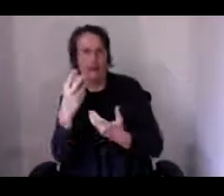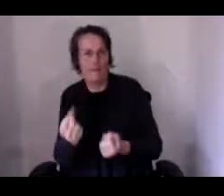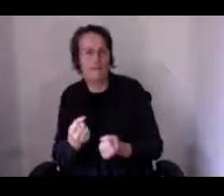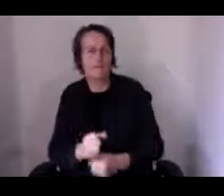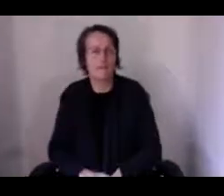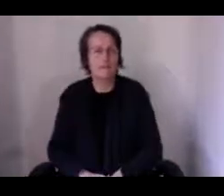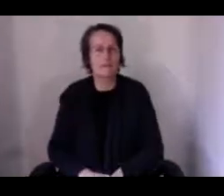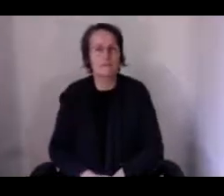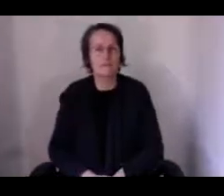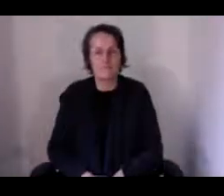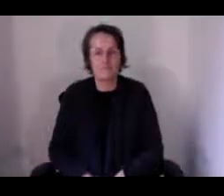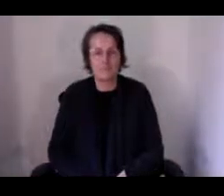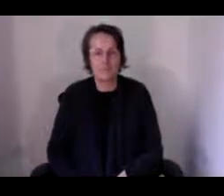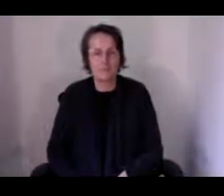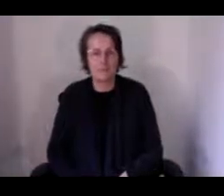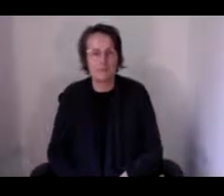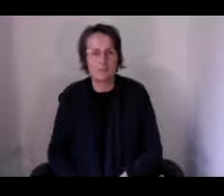Next slide, please.